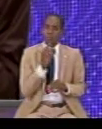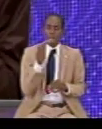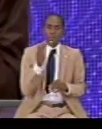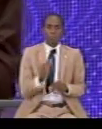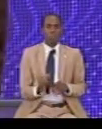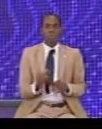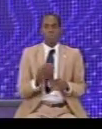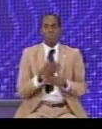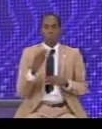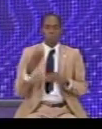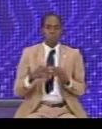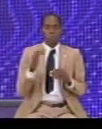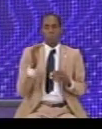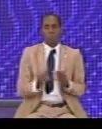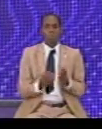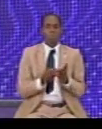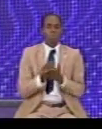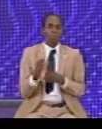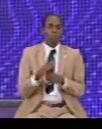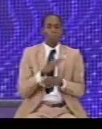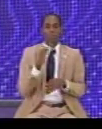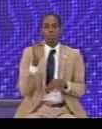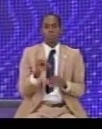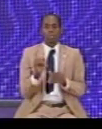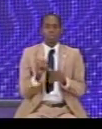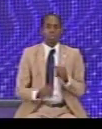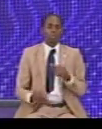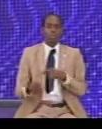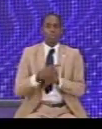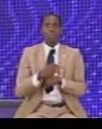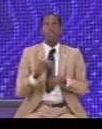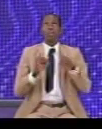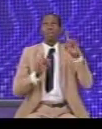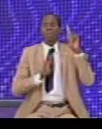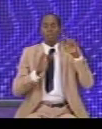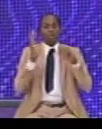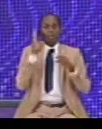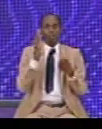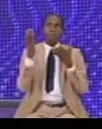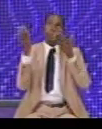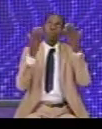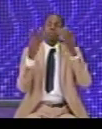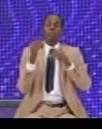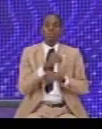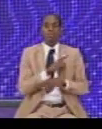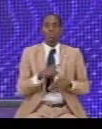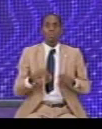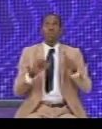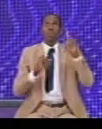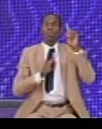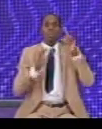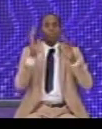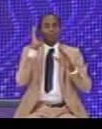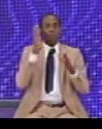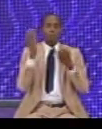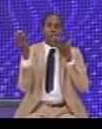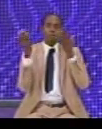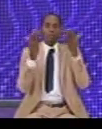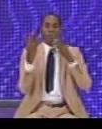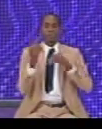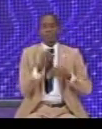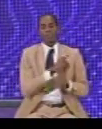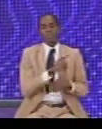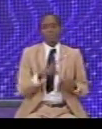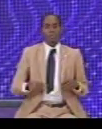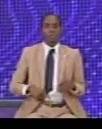fruitfully. Every day, I will serve the Lord. I will serve the Lord. I will serve the Lord. I will serve the